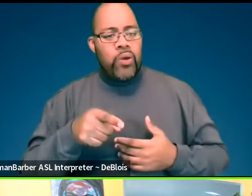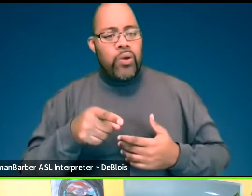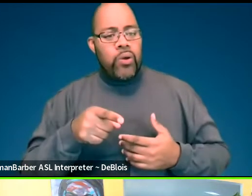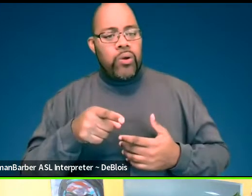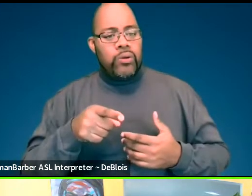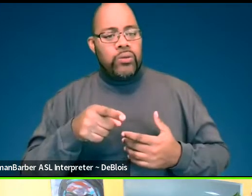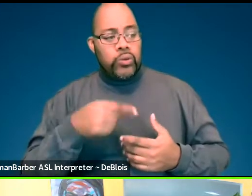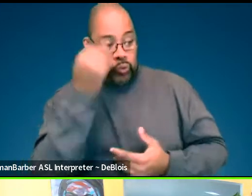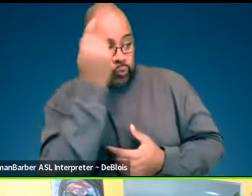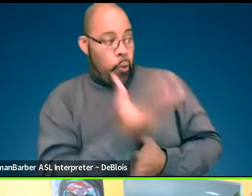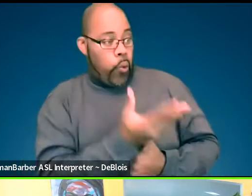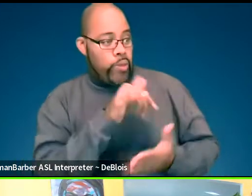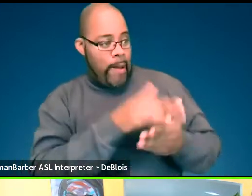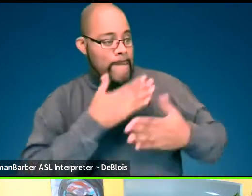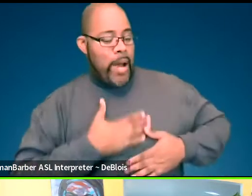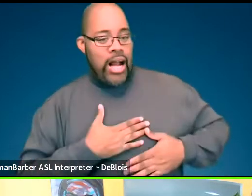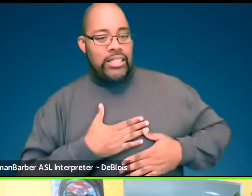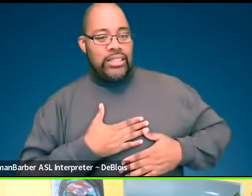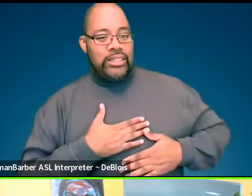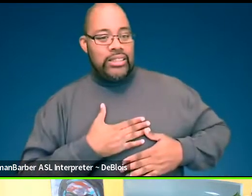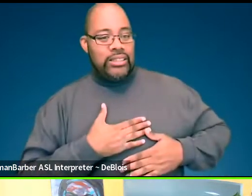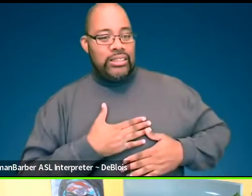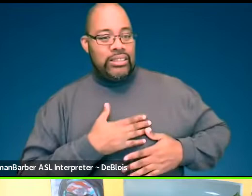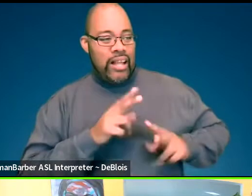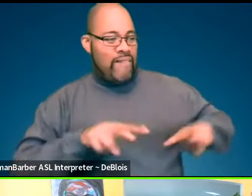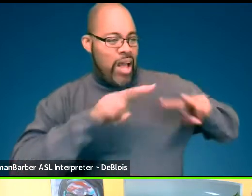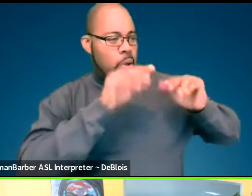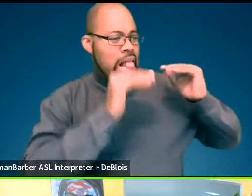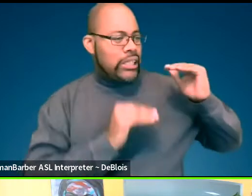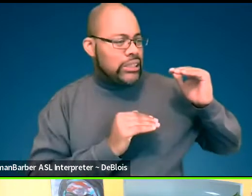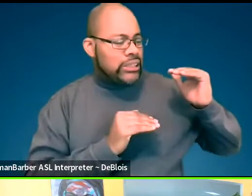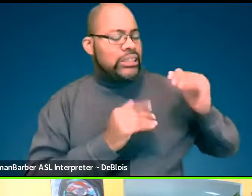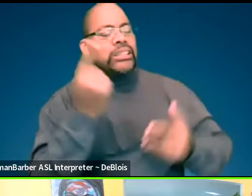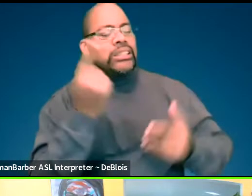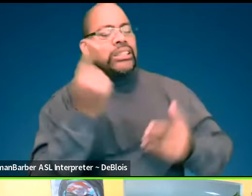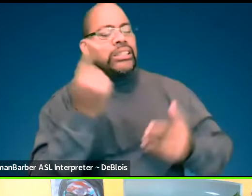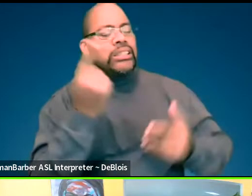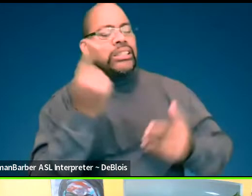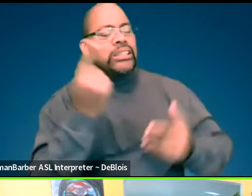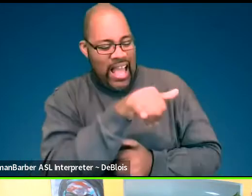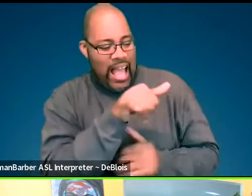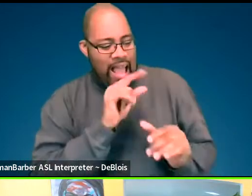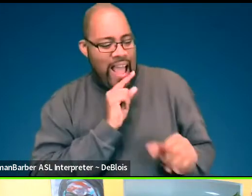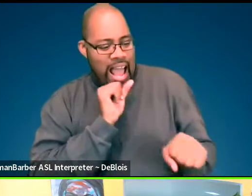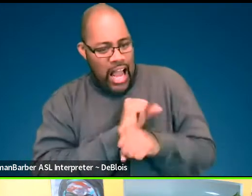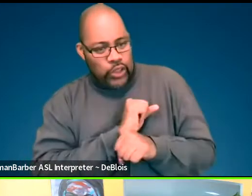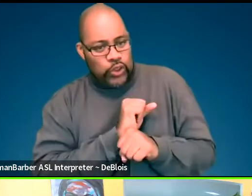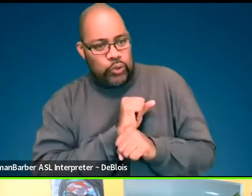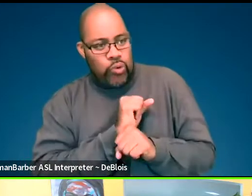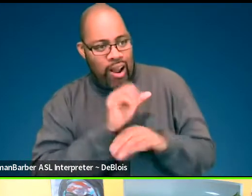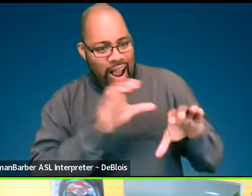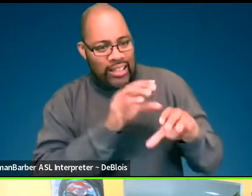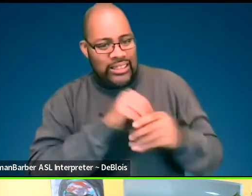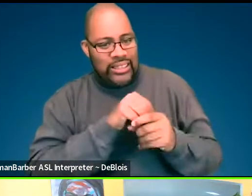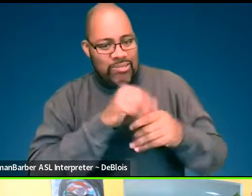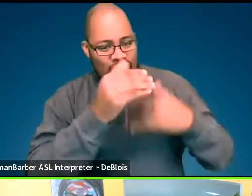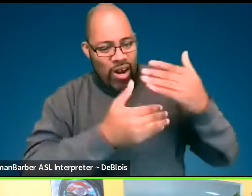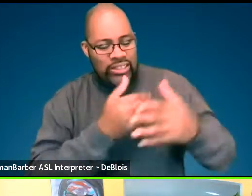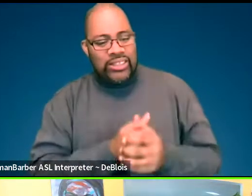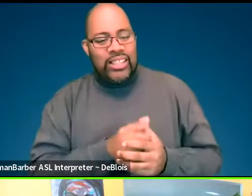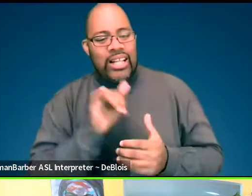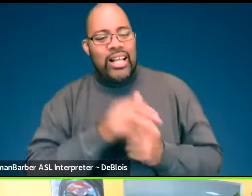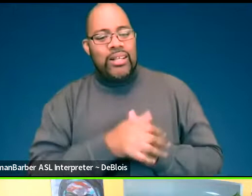told that their bodies were valueless, right? There's something about that actual act and process.